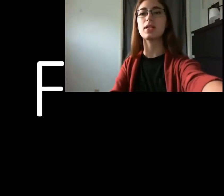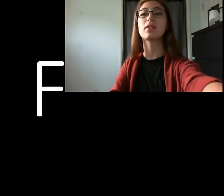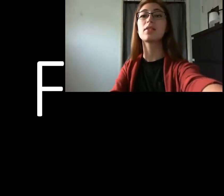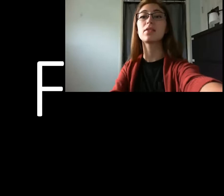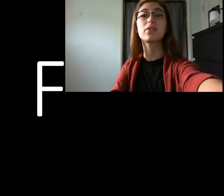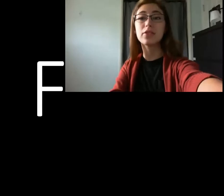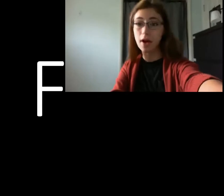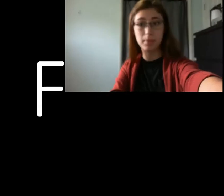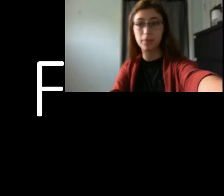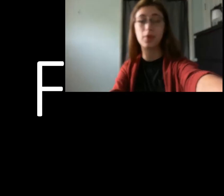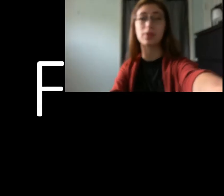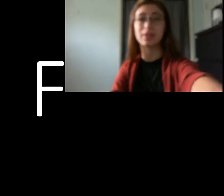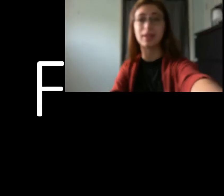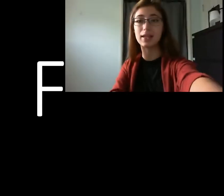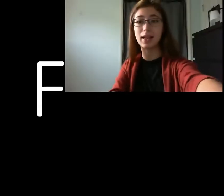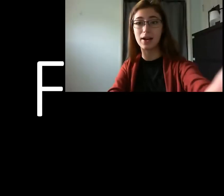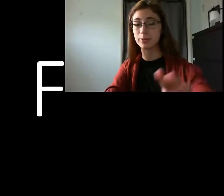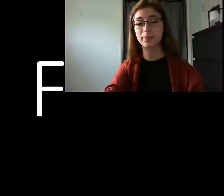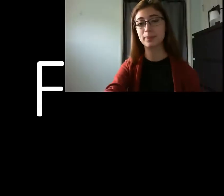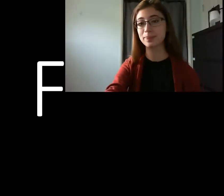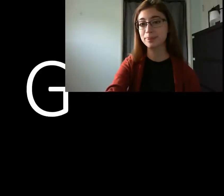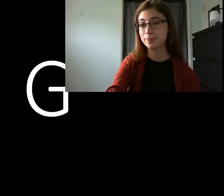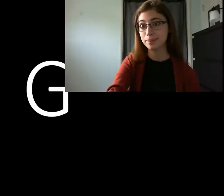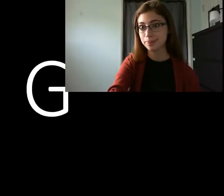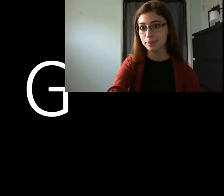Let me stop focusing in and out.